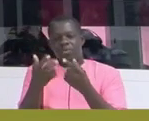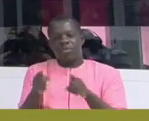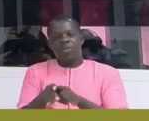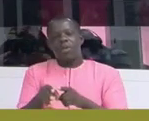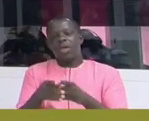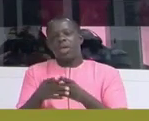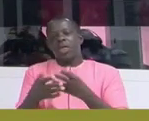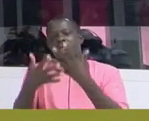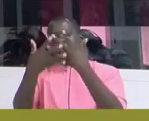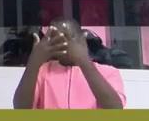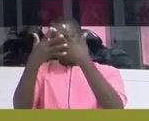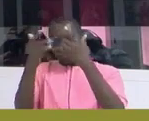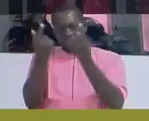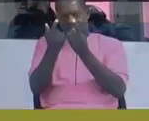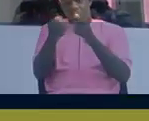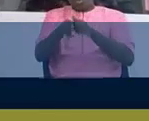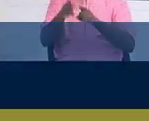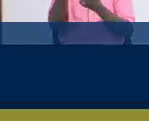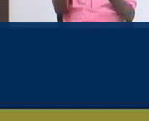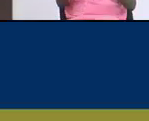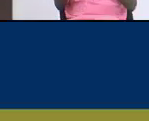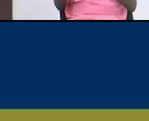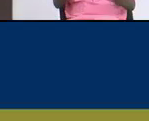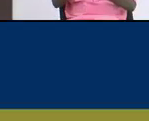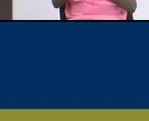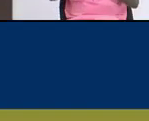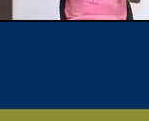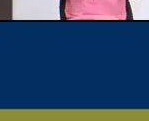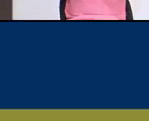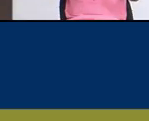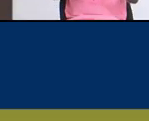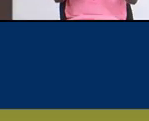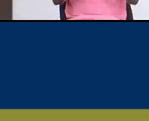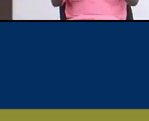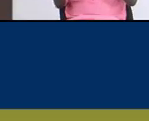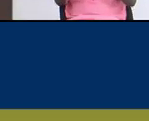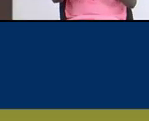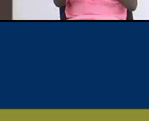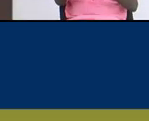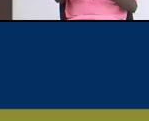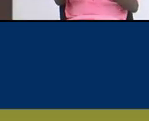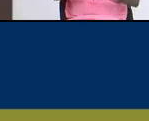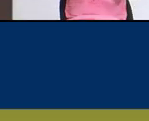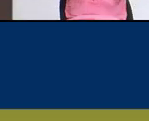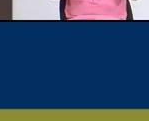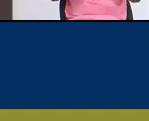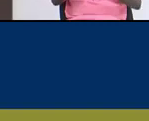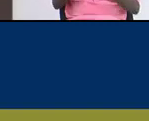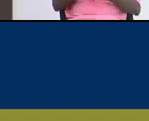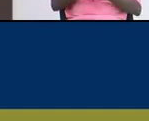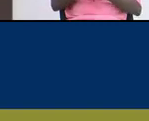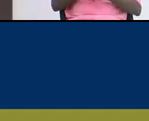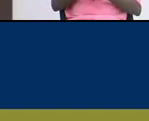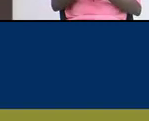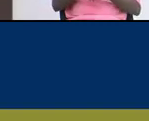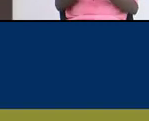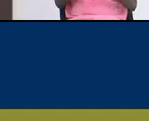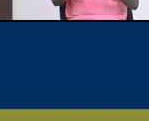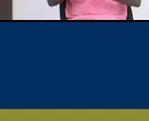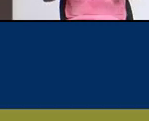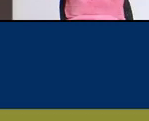B. When we on our way back, we were given a she to be able to to shift the aie. A shie. Yes.